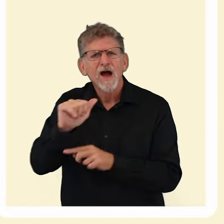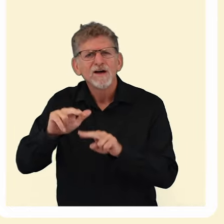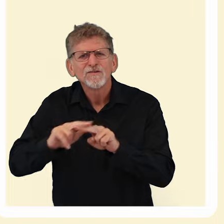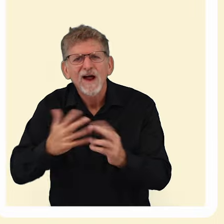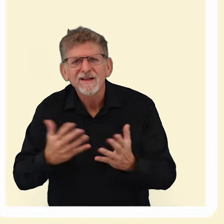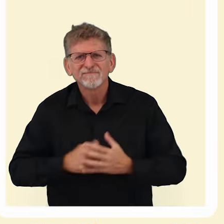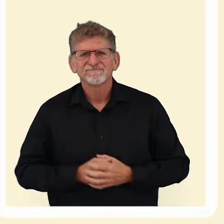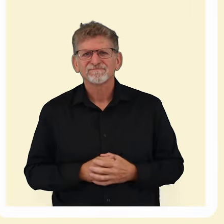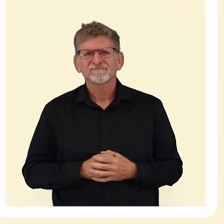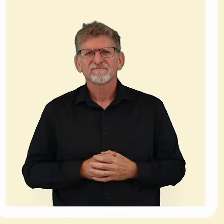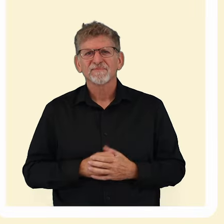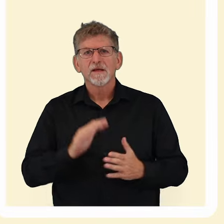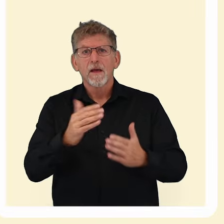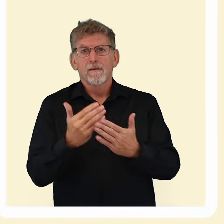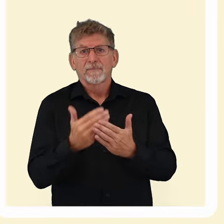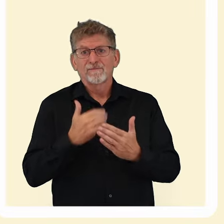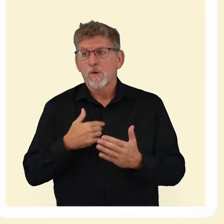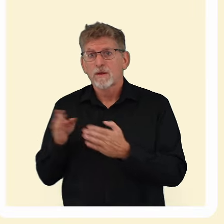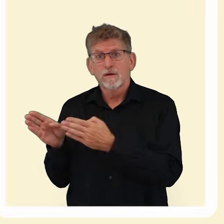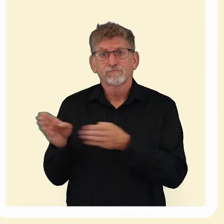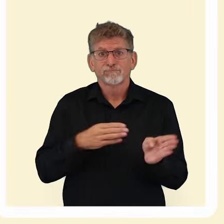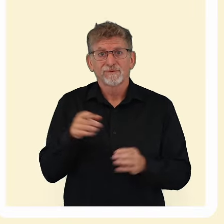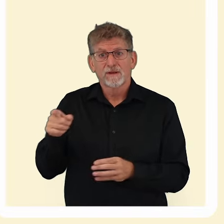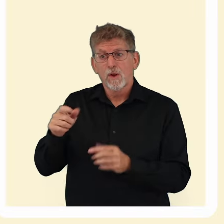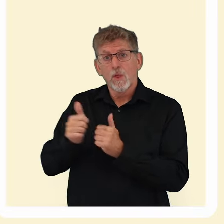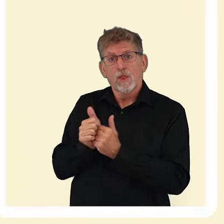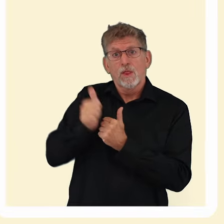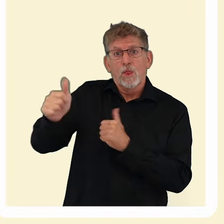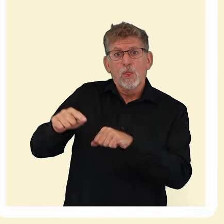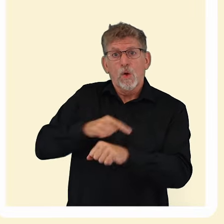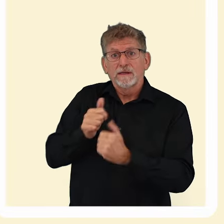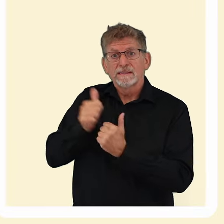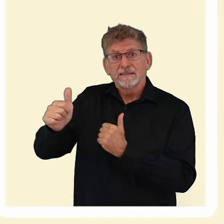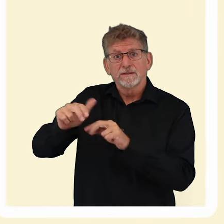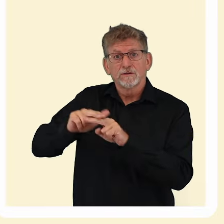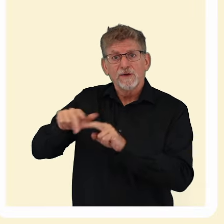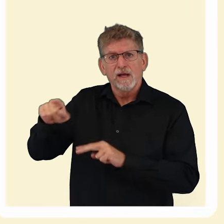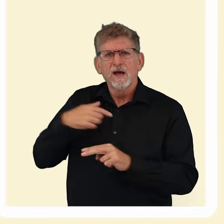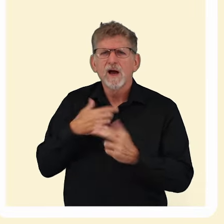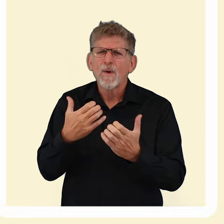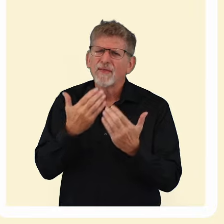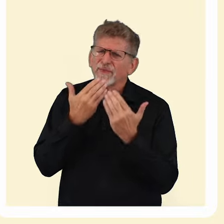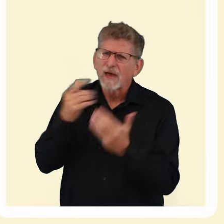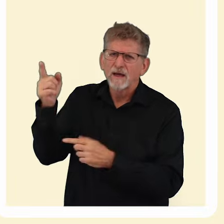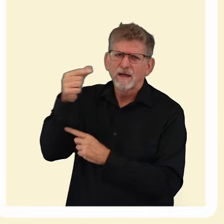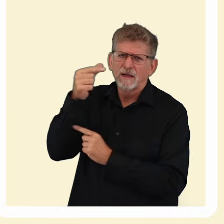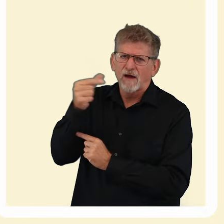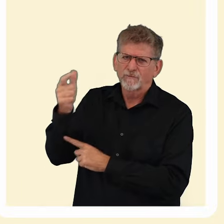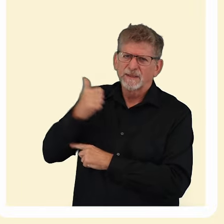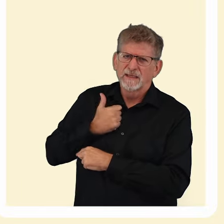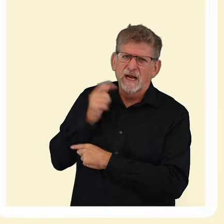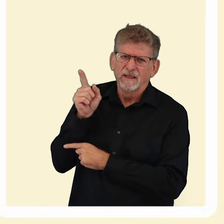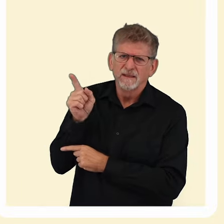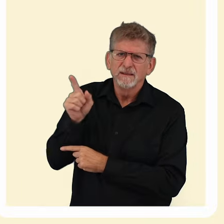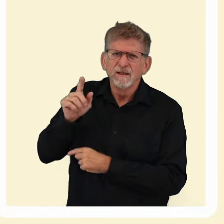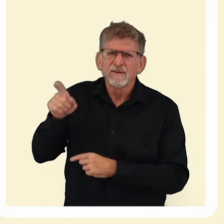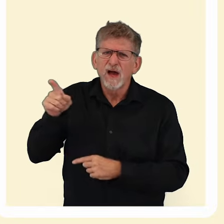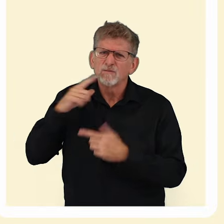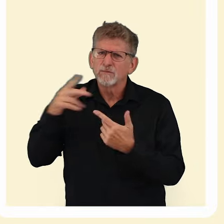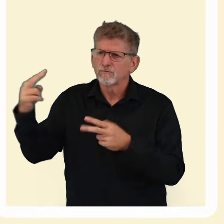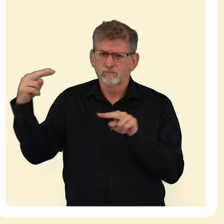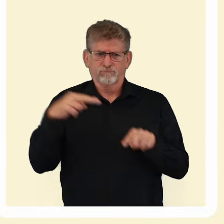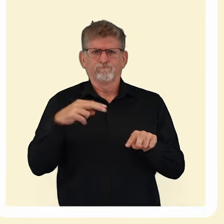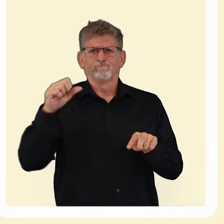long-distance fleet, I'd like to thank the government of Canada that has seen the importance of